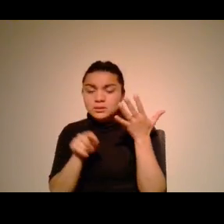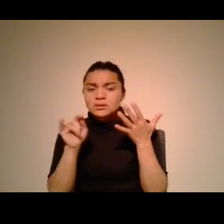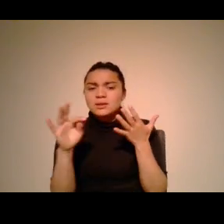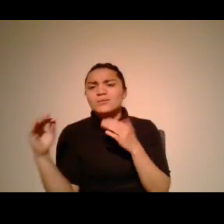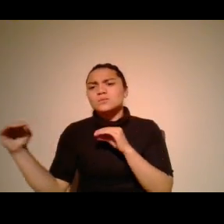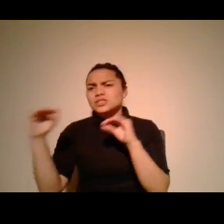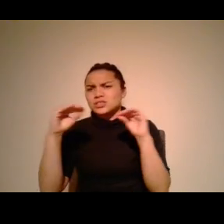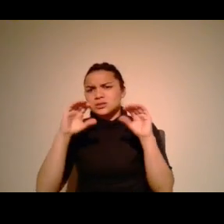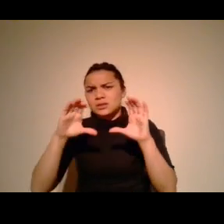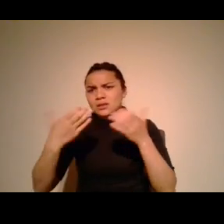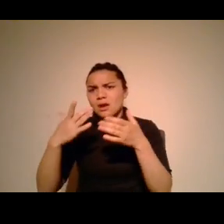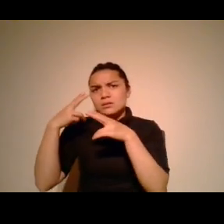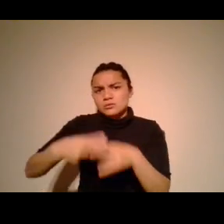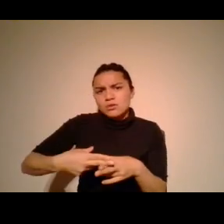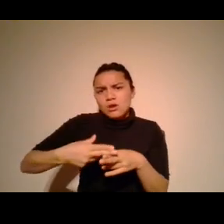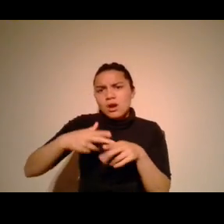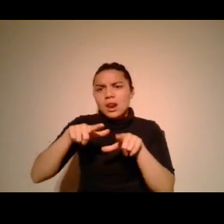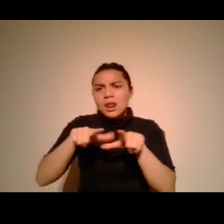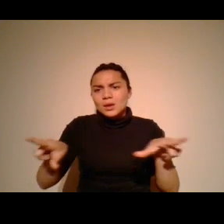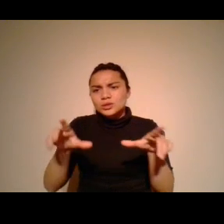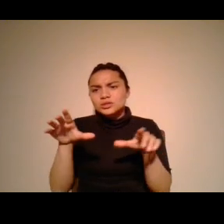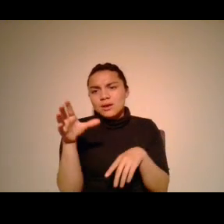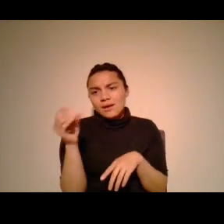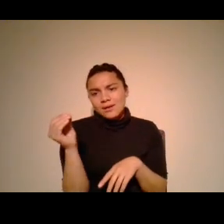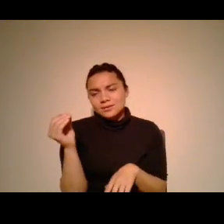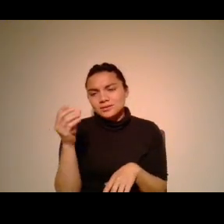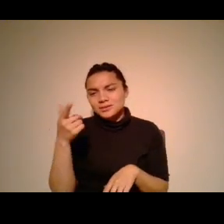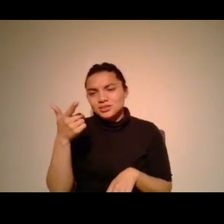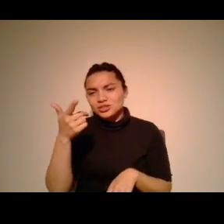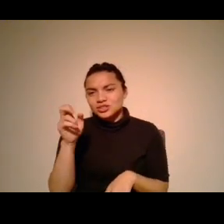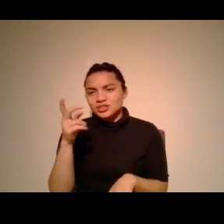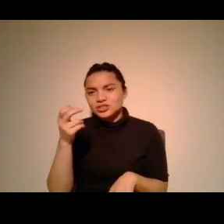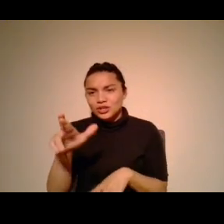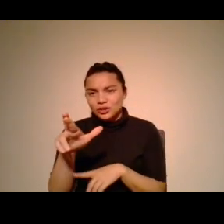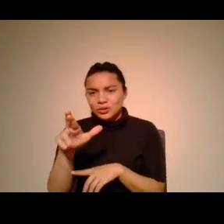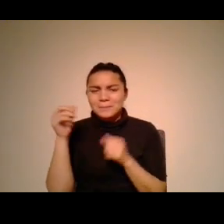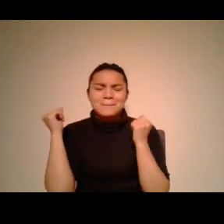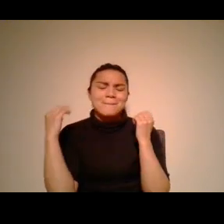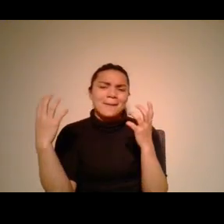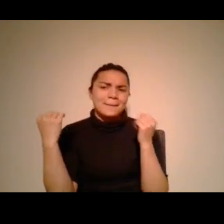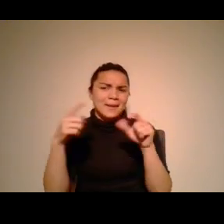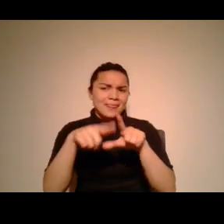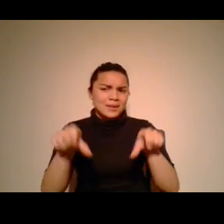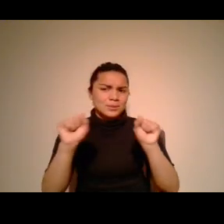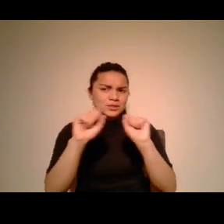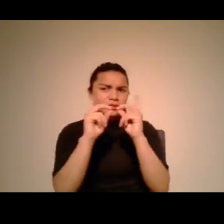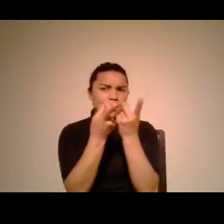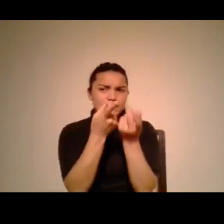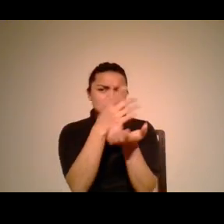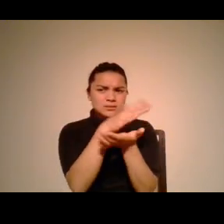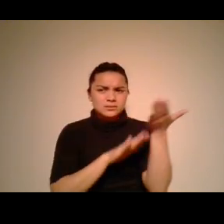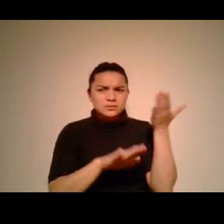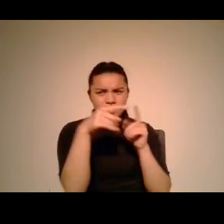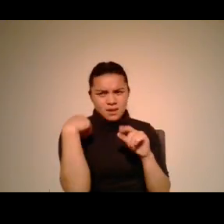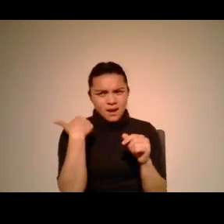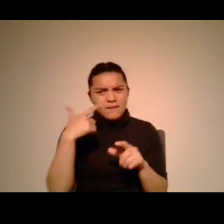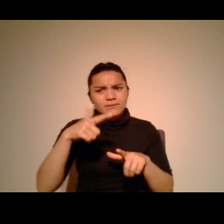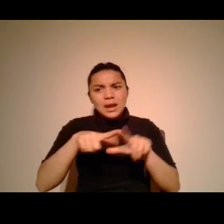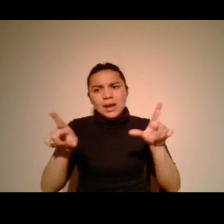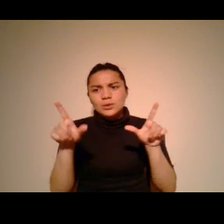class called Language and Gender, and many linguistics departments have a language and gender class,